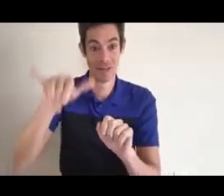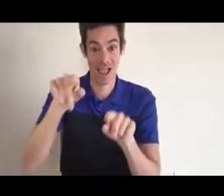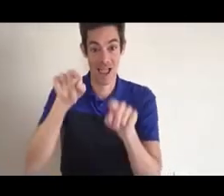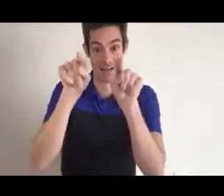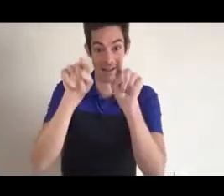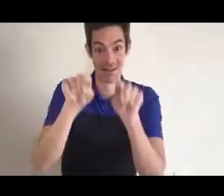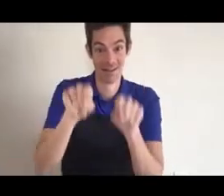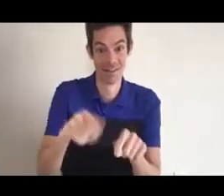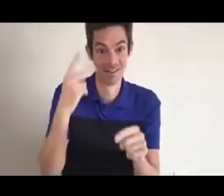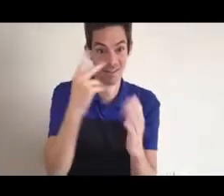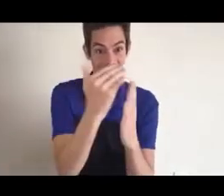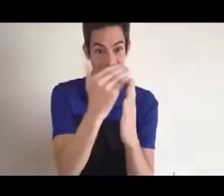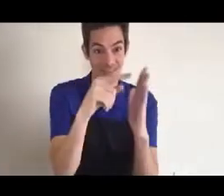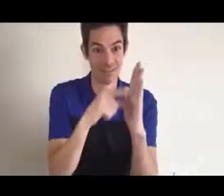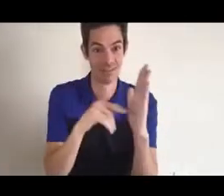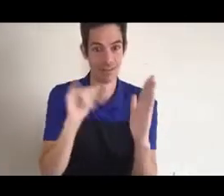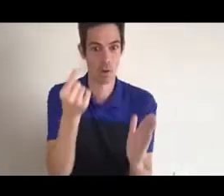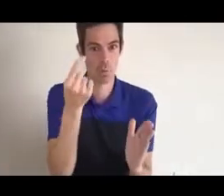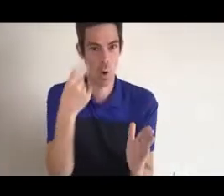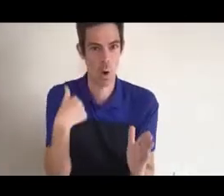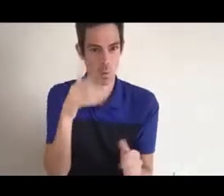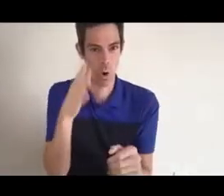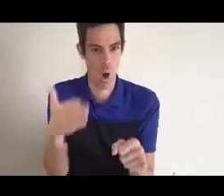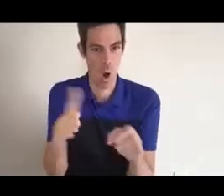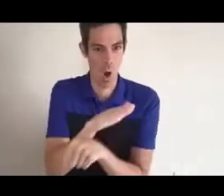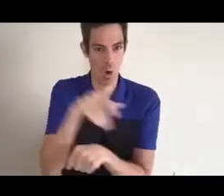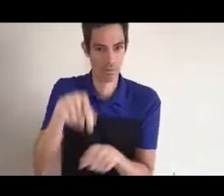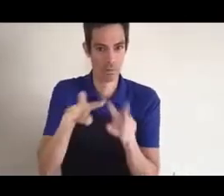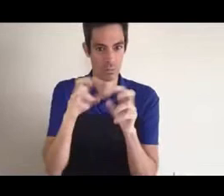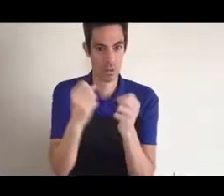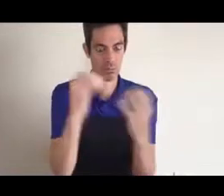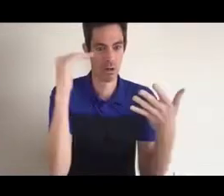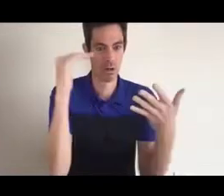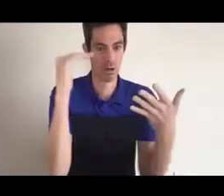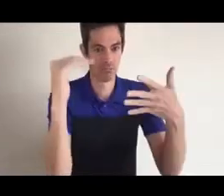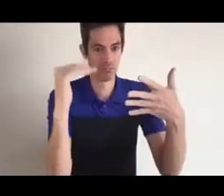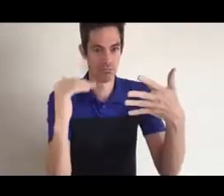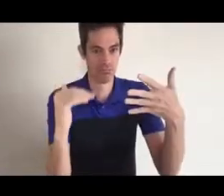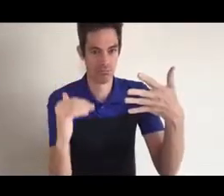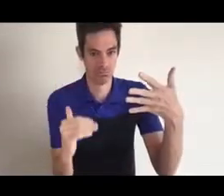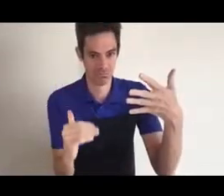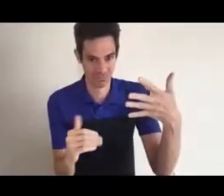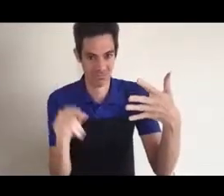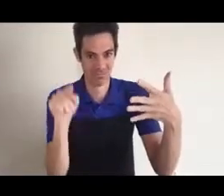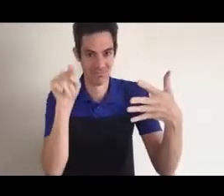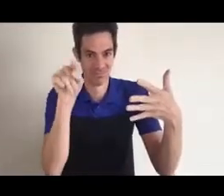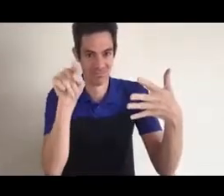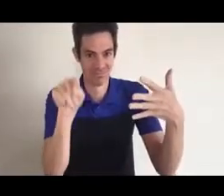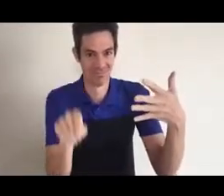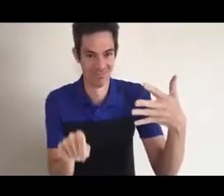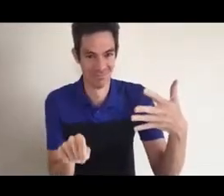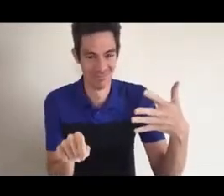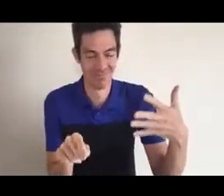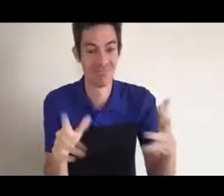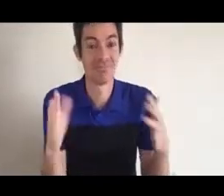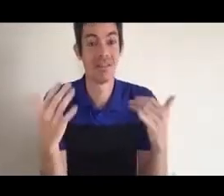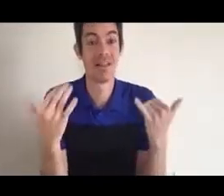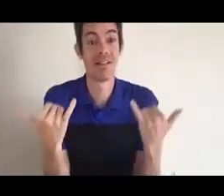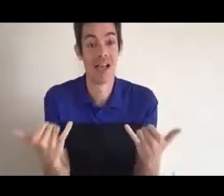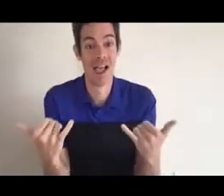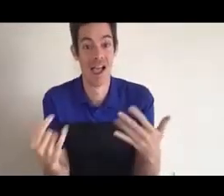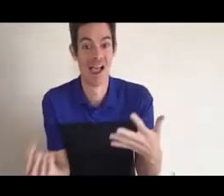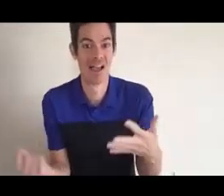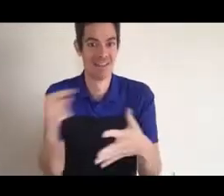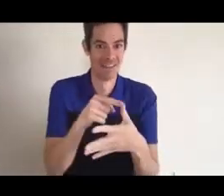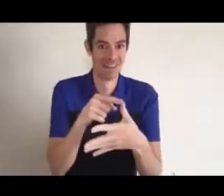just a moment. Okay, so this list is what we will be covering today in this workshop. So this is what